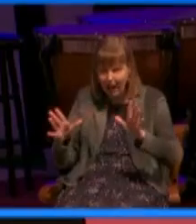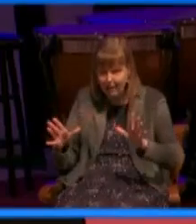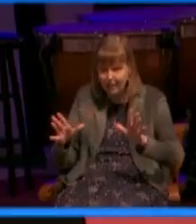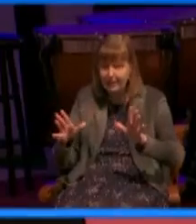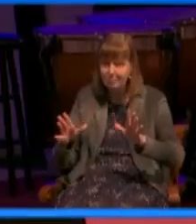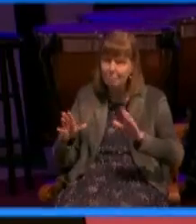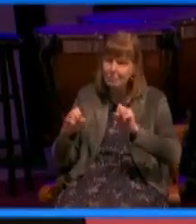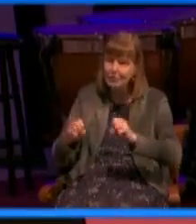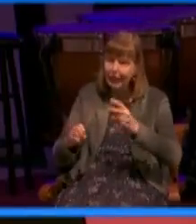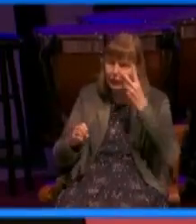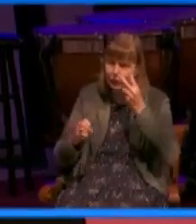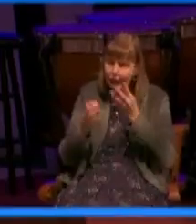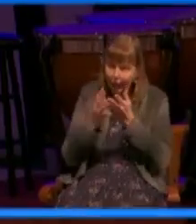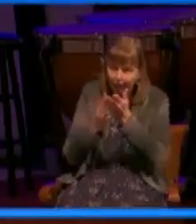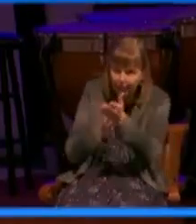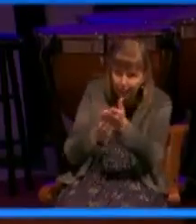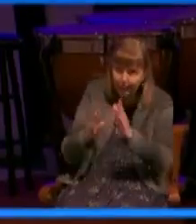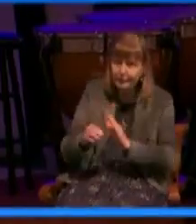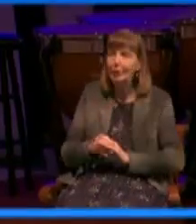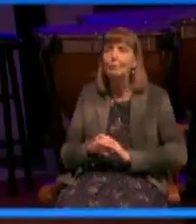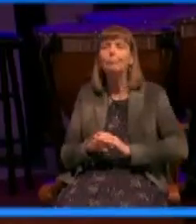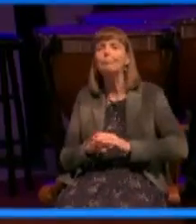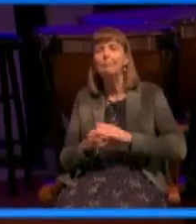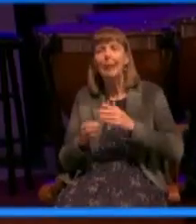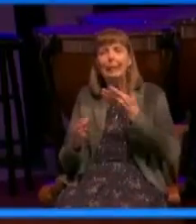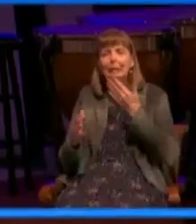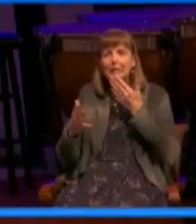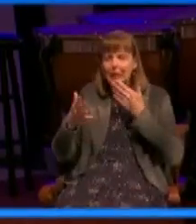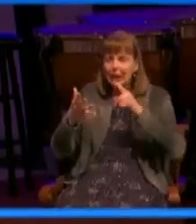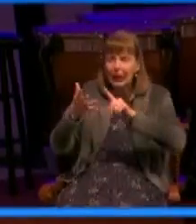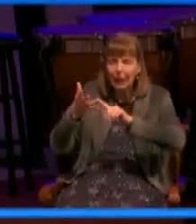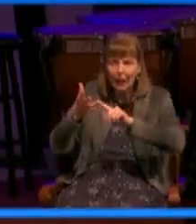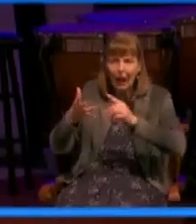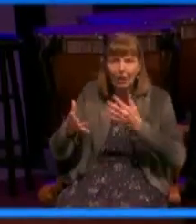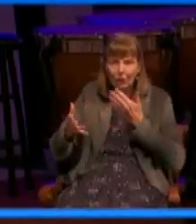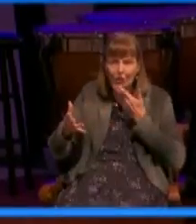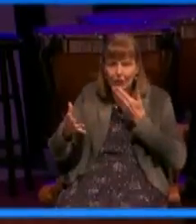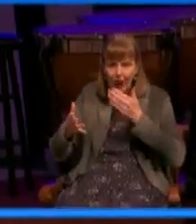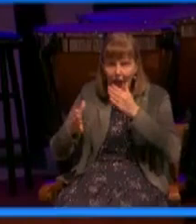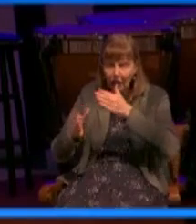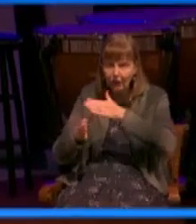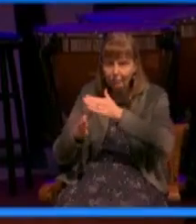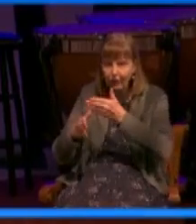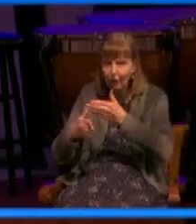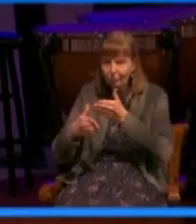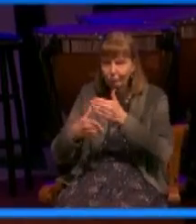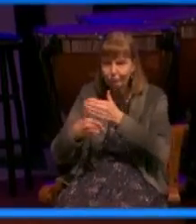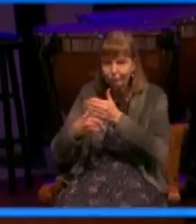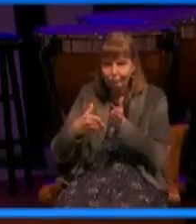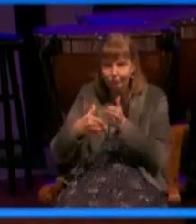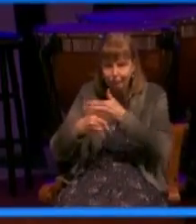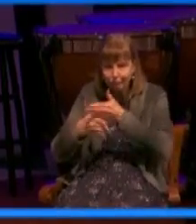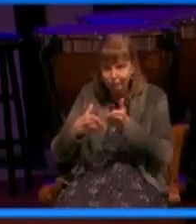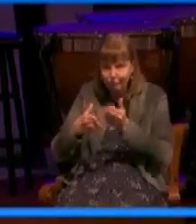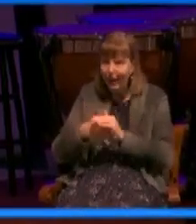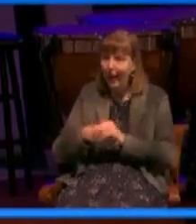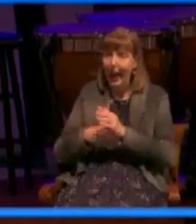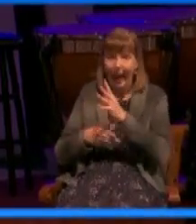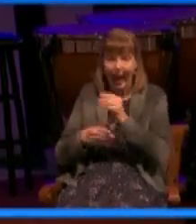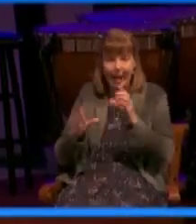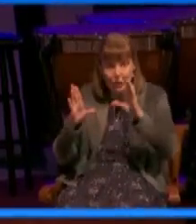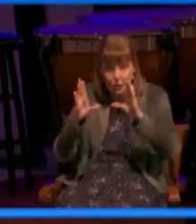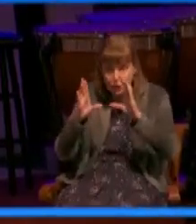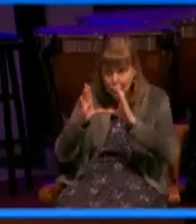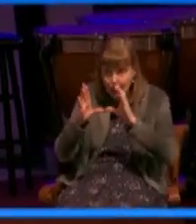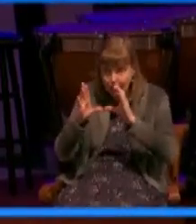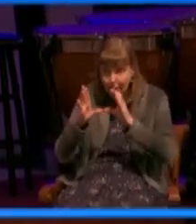or not? You have to know the color, what kind of color spectrum is in the diamond. And then you need to know if it's certified, meaning it's been